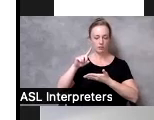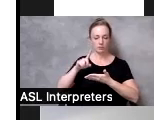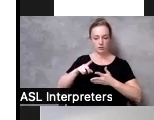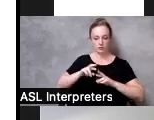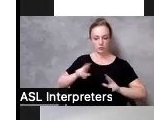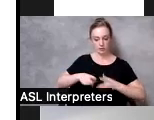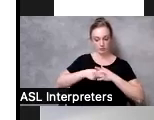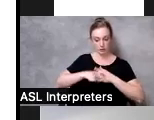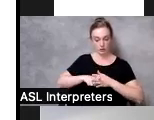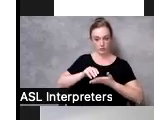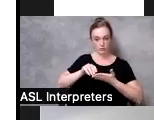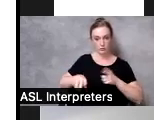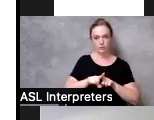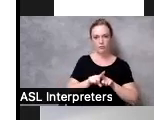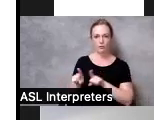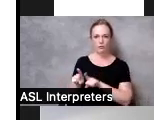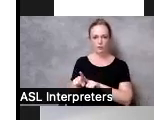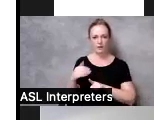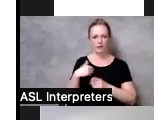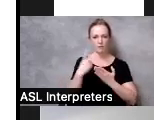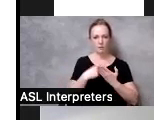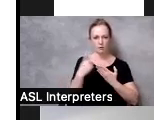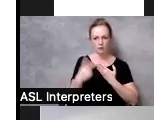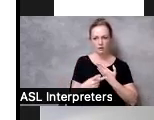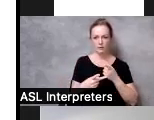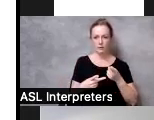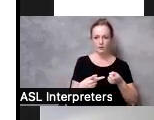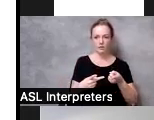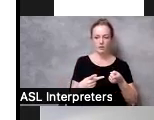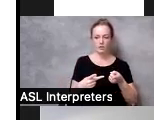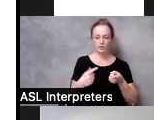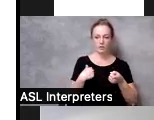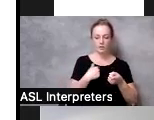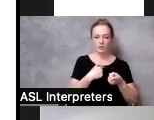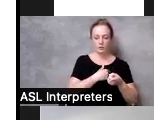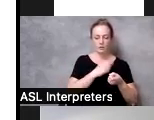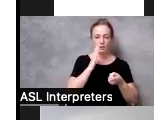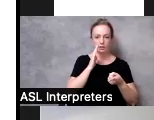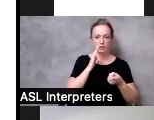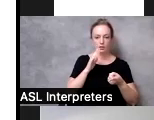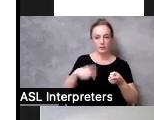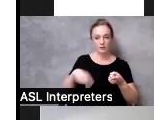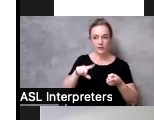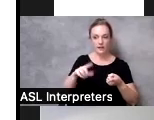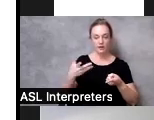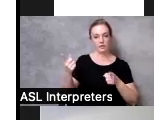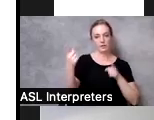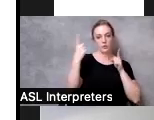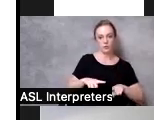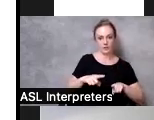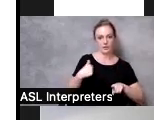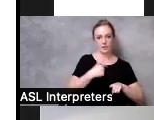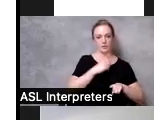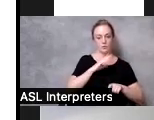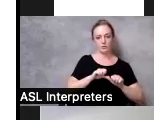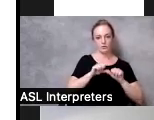we have a program where they have an agreement with us to remain with